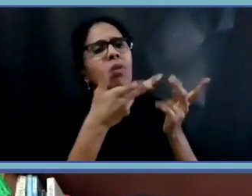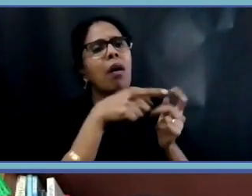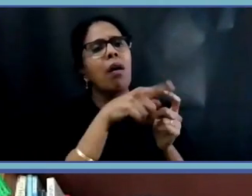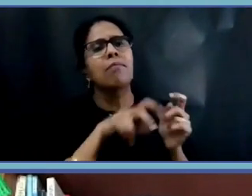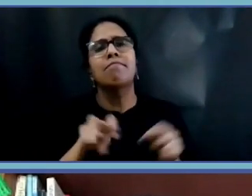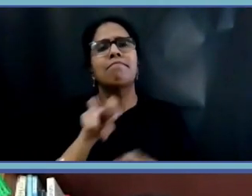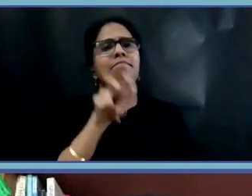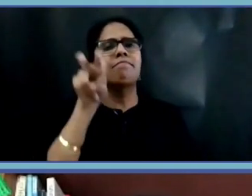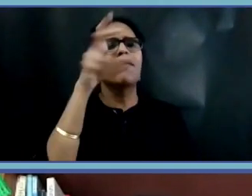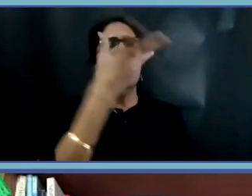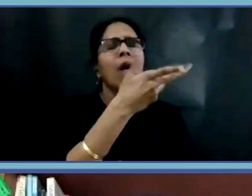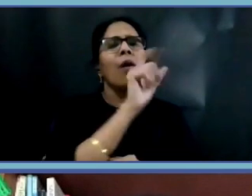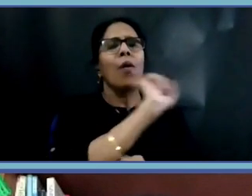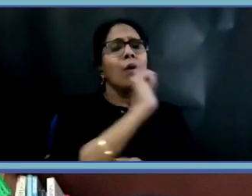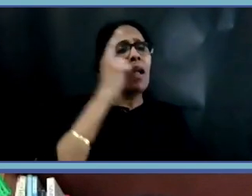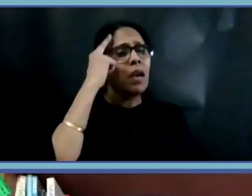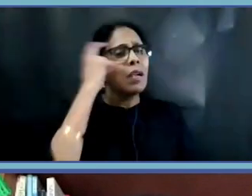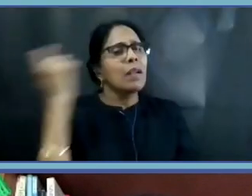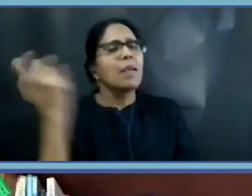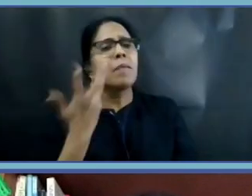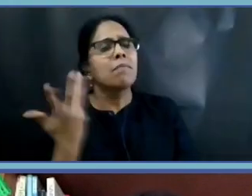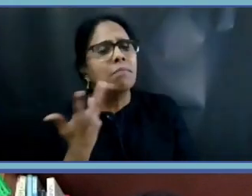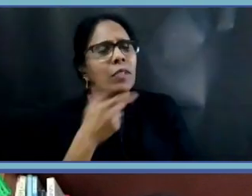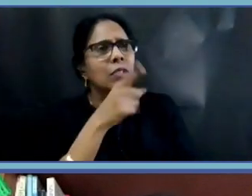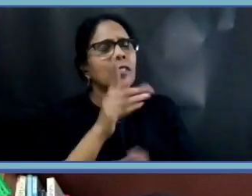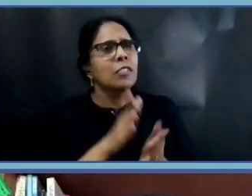your dream? Like, what do you want to be